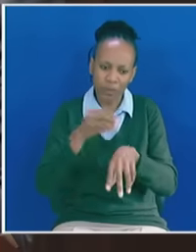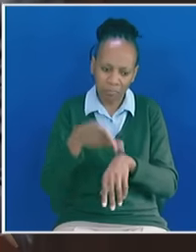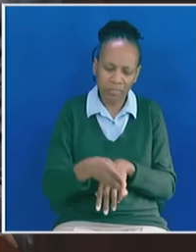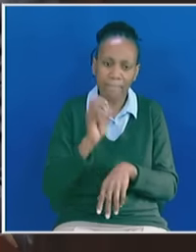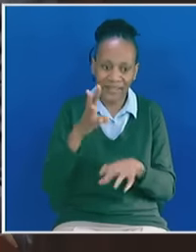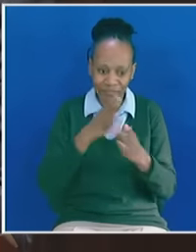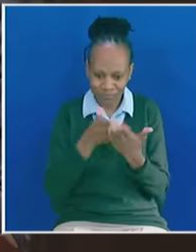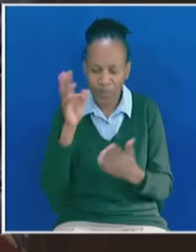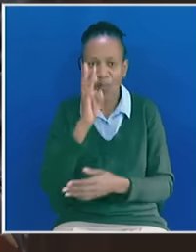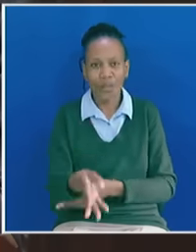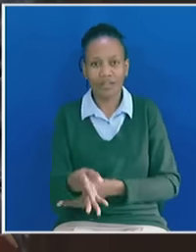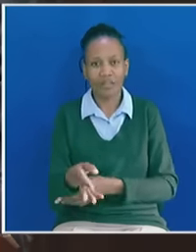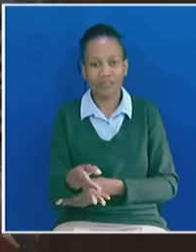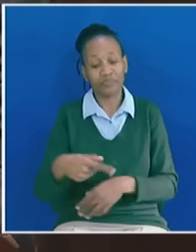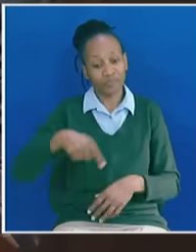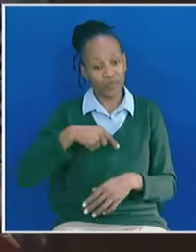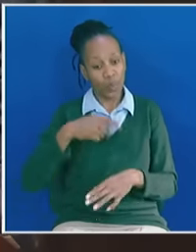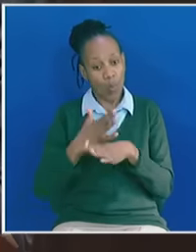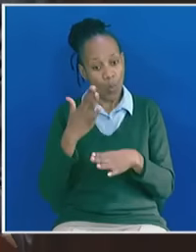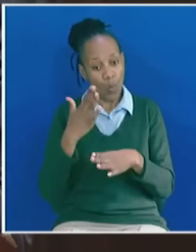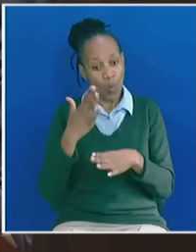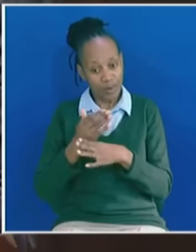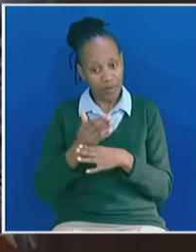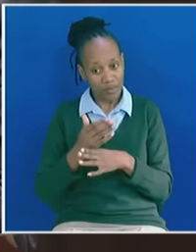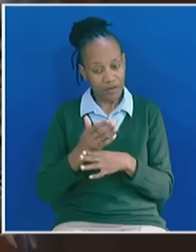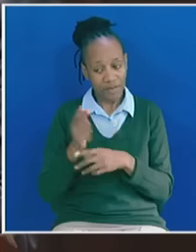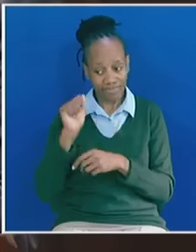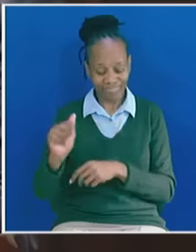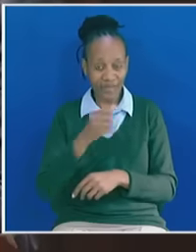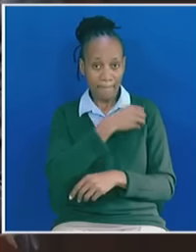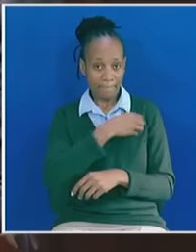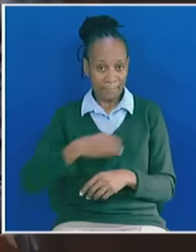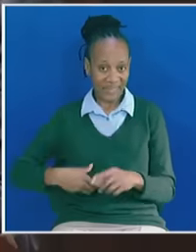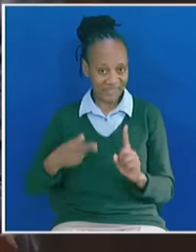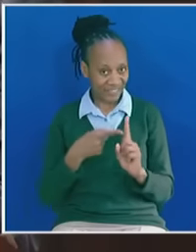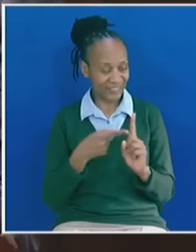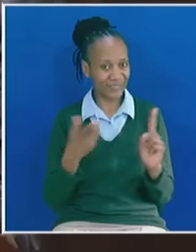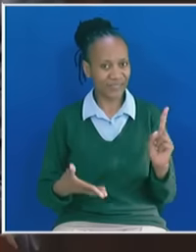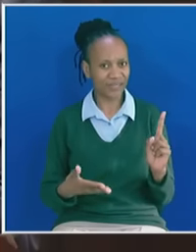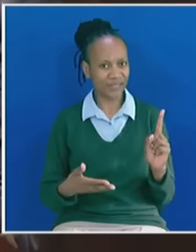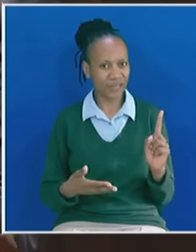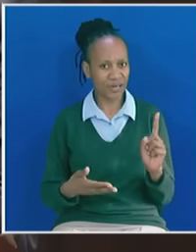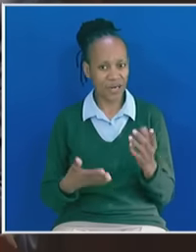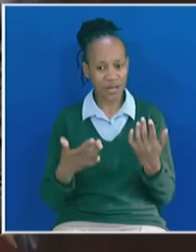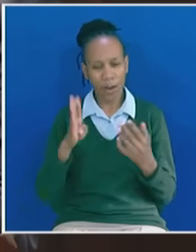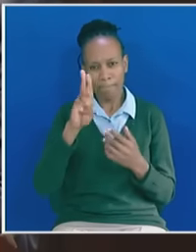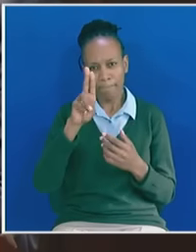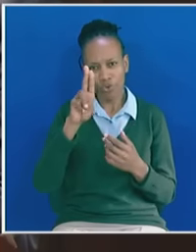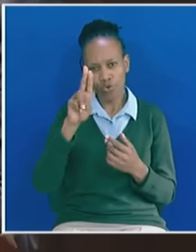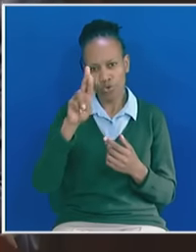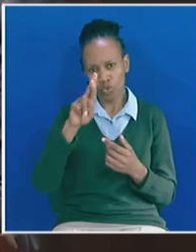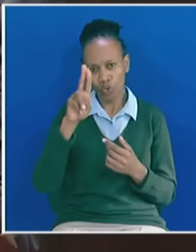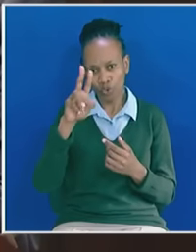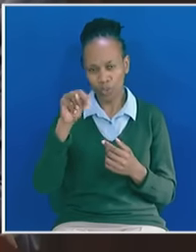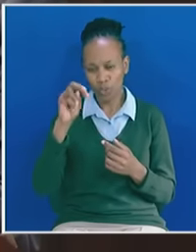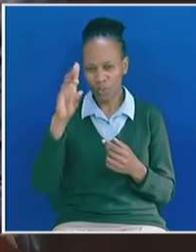With respect to the work that our president has been leading, we know that we are in Burundi, in the DRC, in Lesotho,